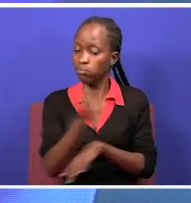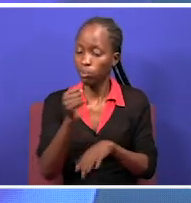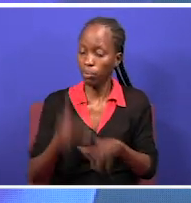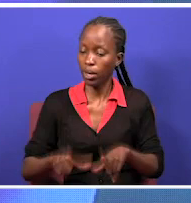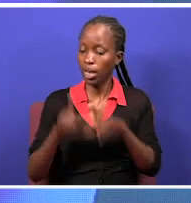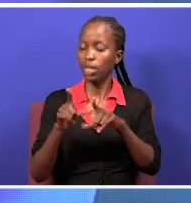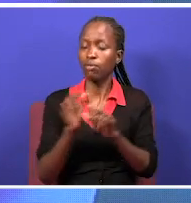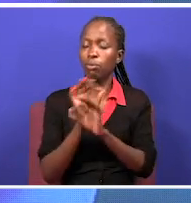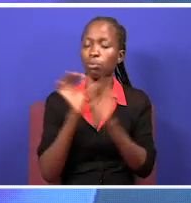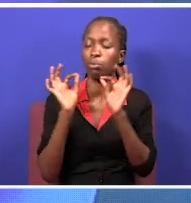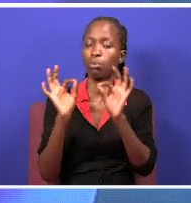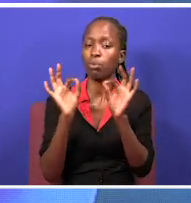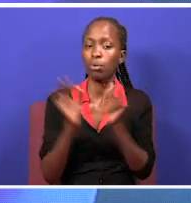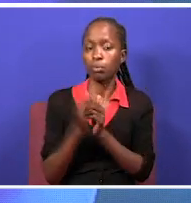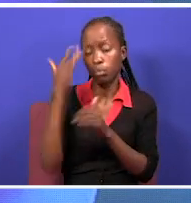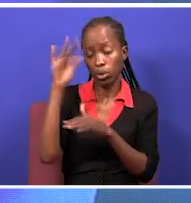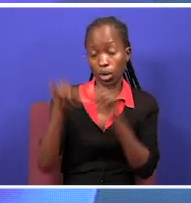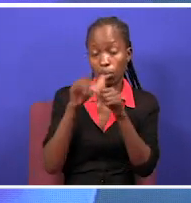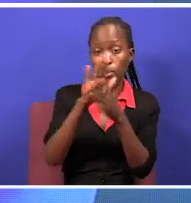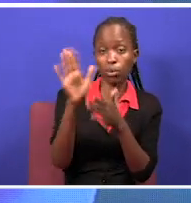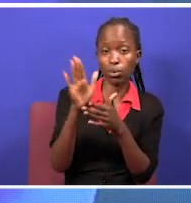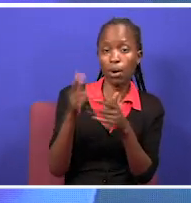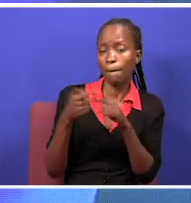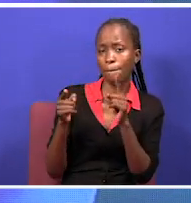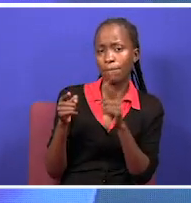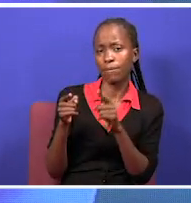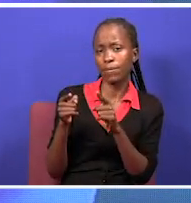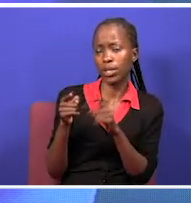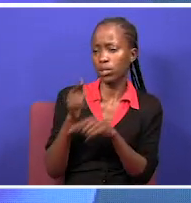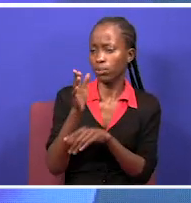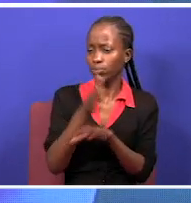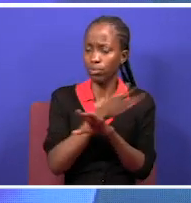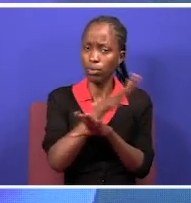I don't know about you, but have you ever met